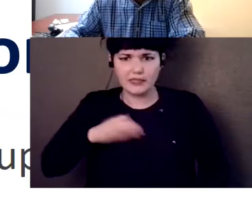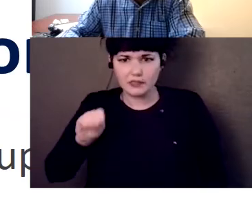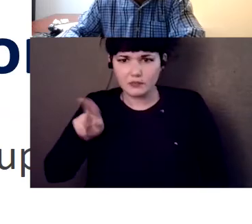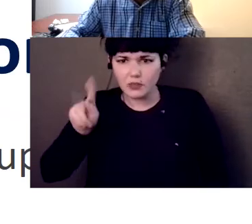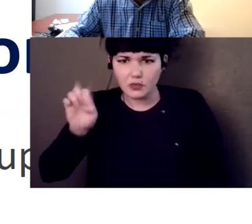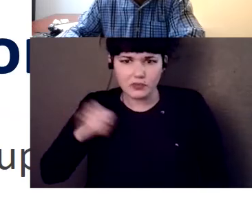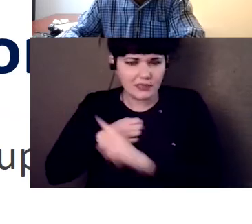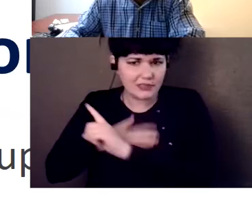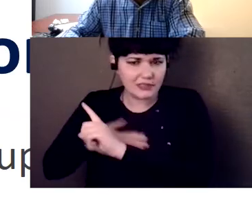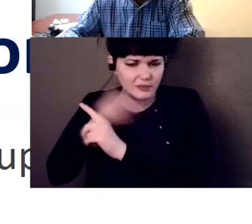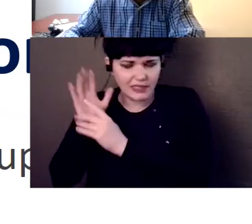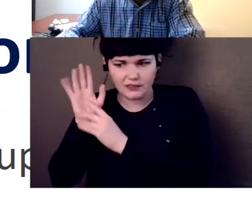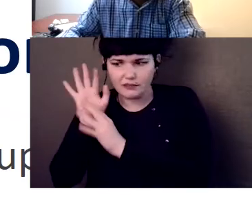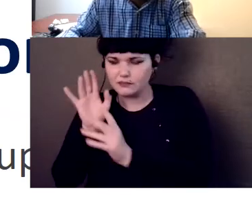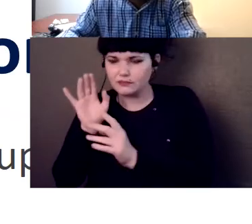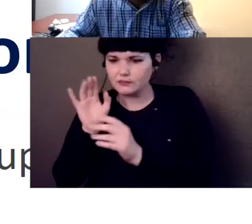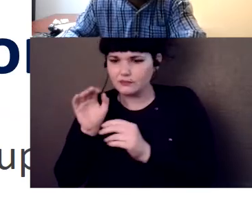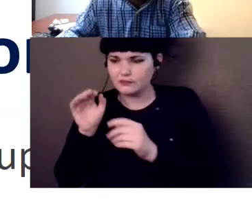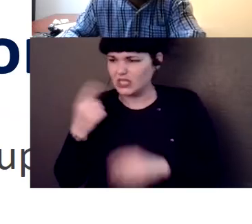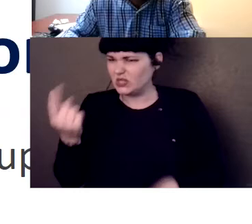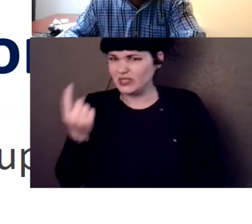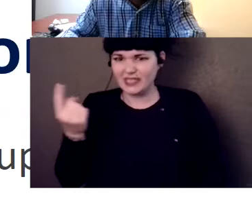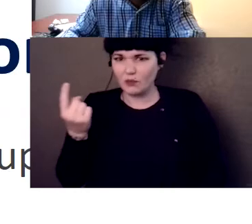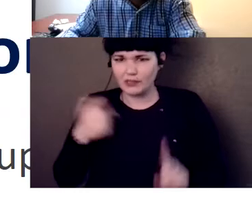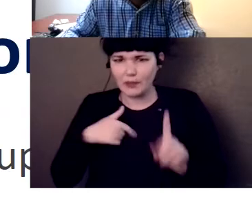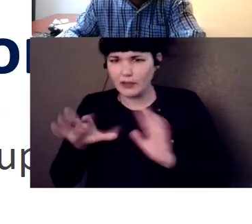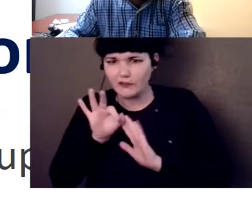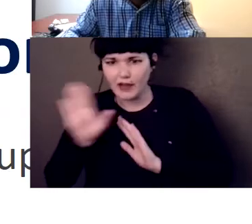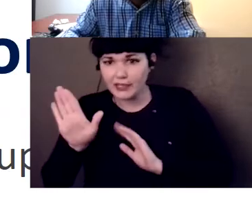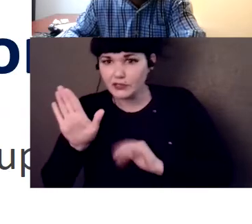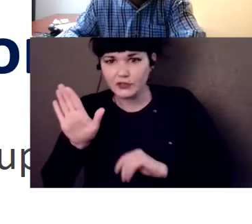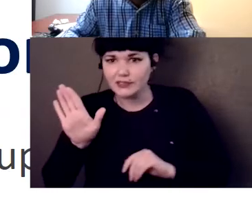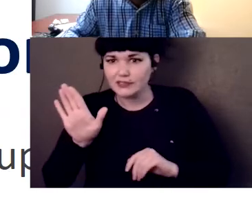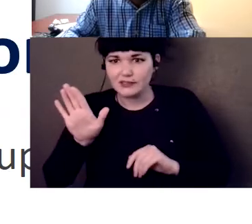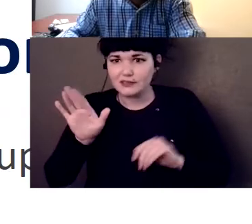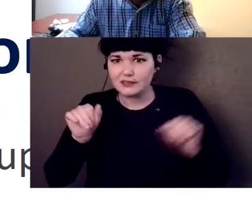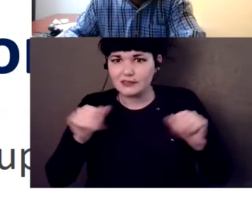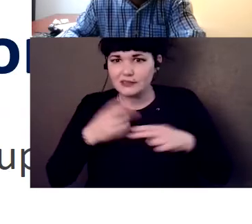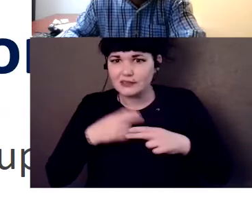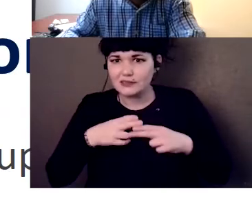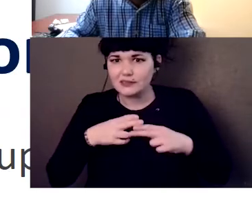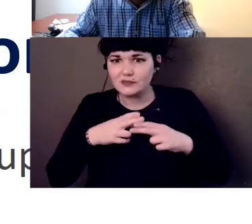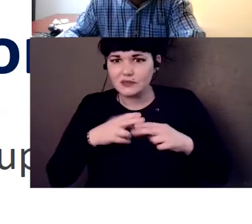Please mute. There's someone on, let me find you and I'll mute you.